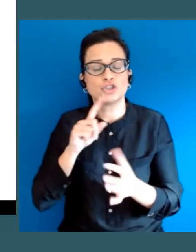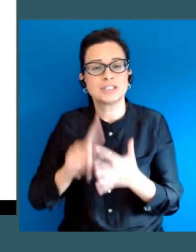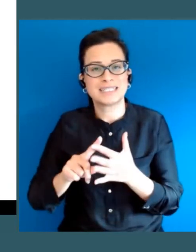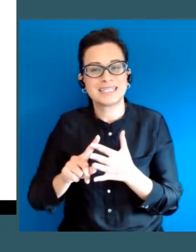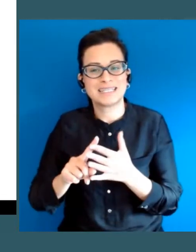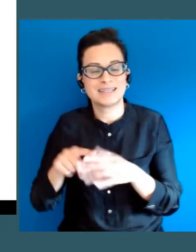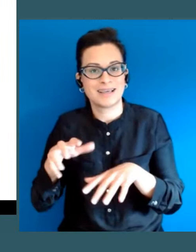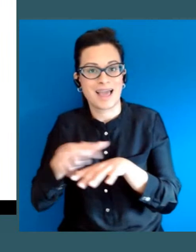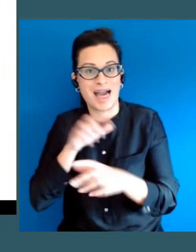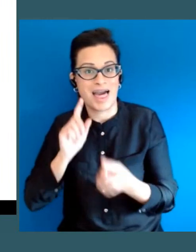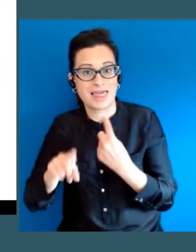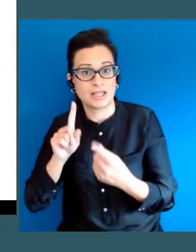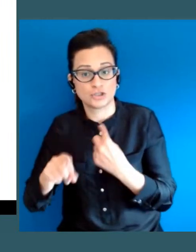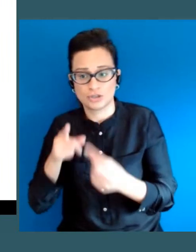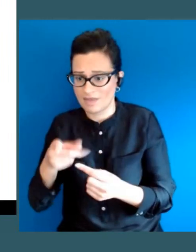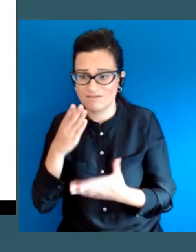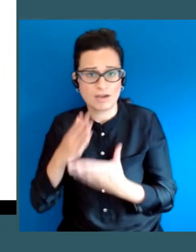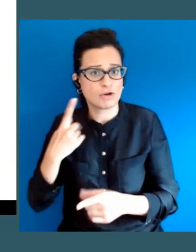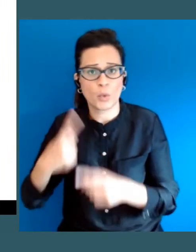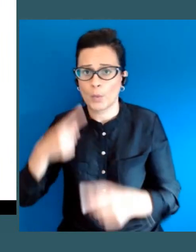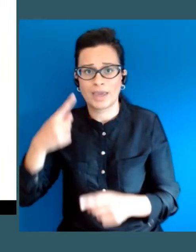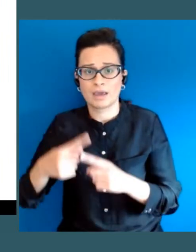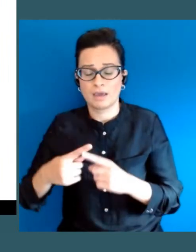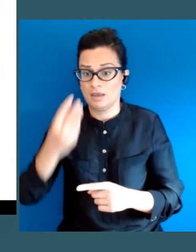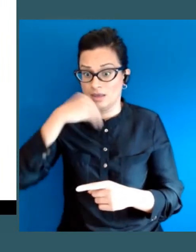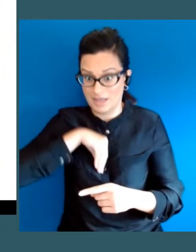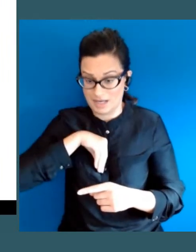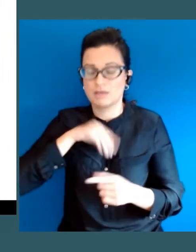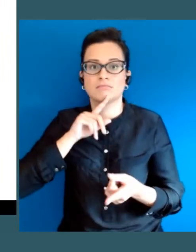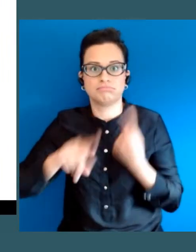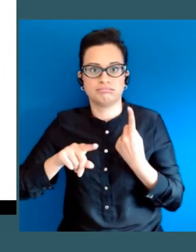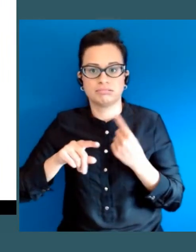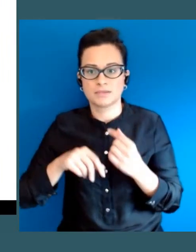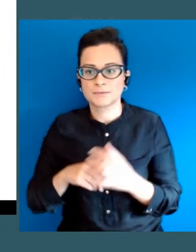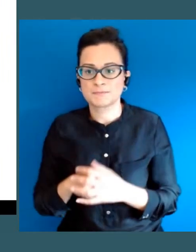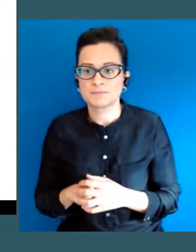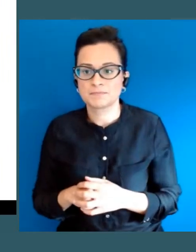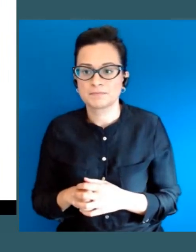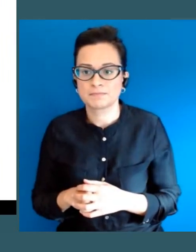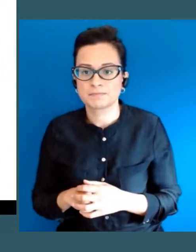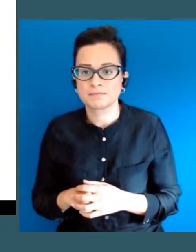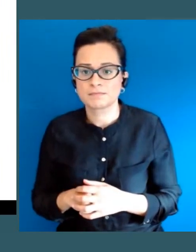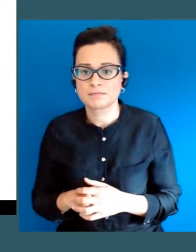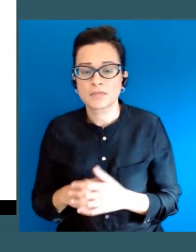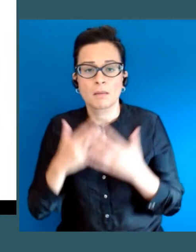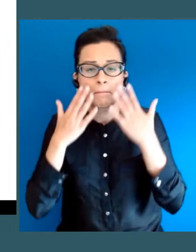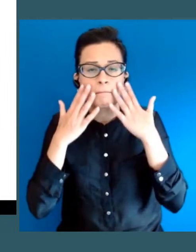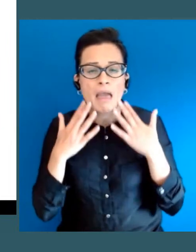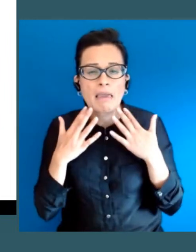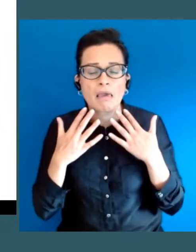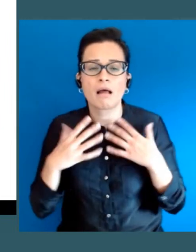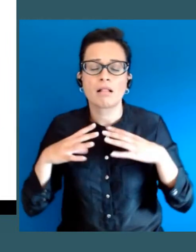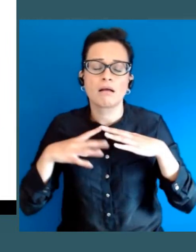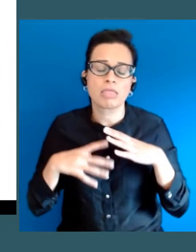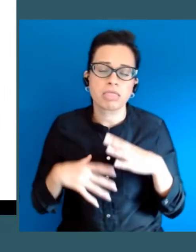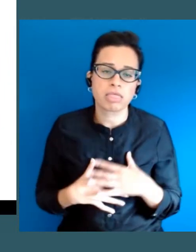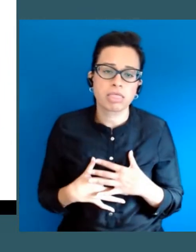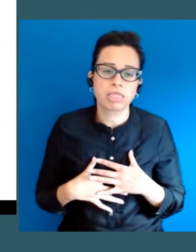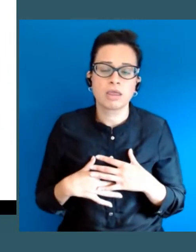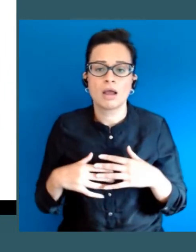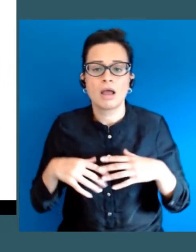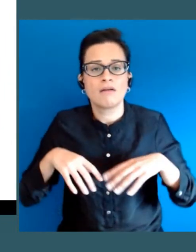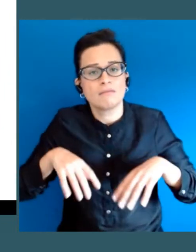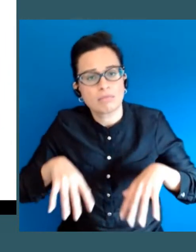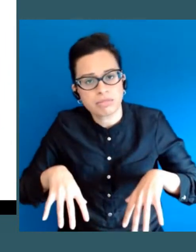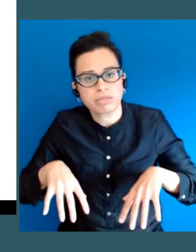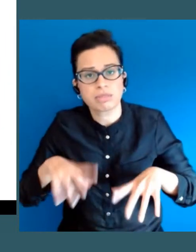quick reaction. Other symptoms, often you look pale, lethargic, you may be limped and floppy, you can